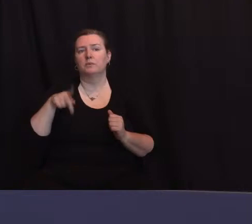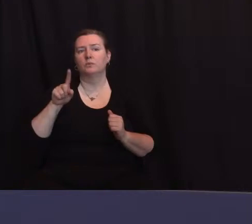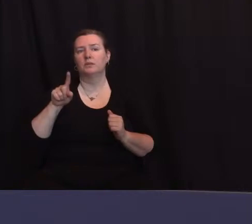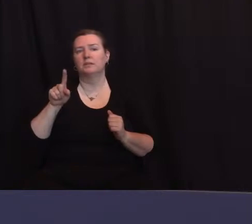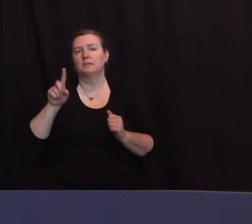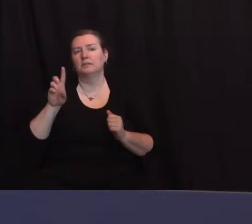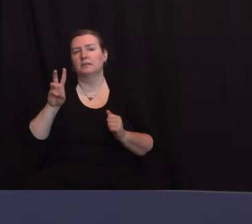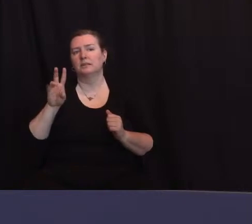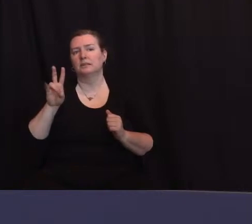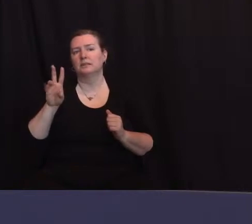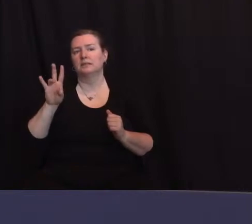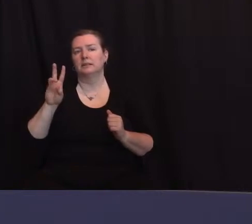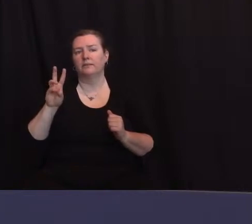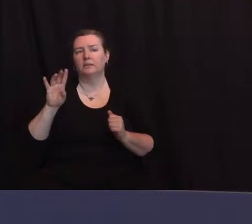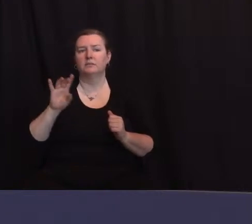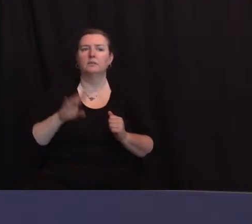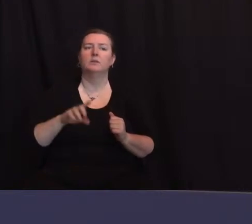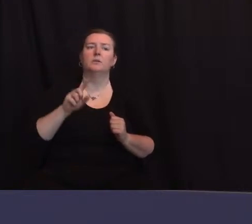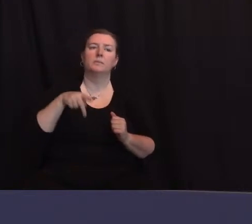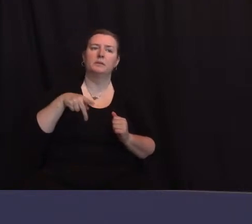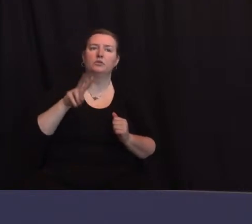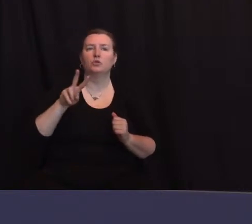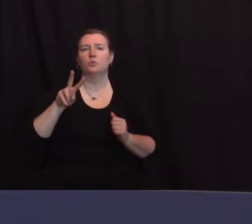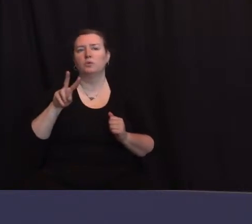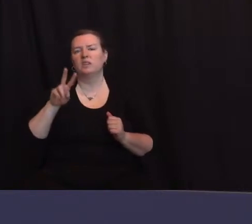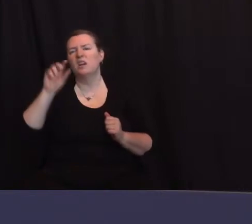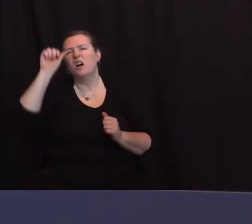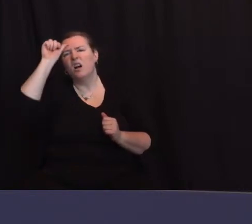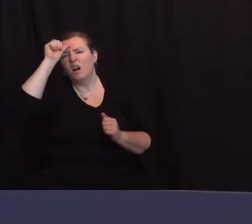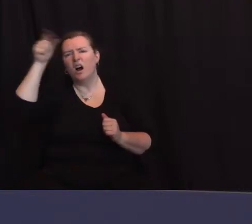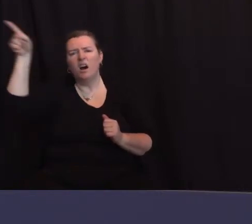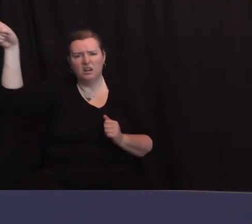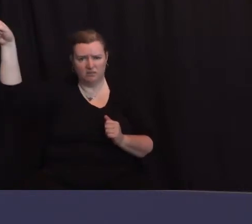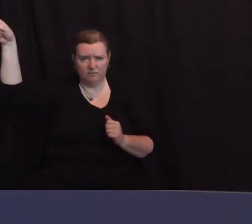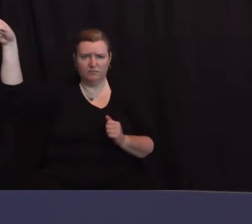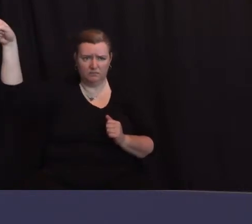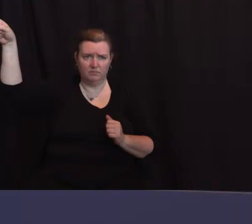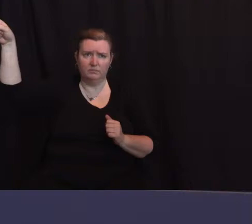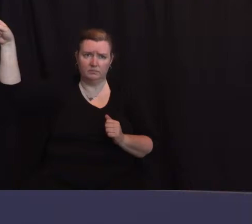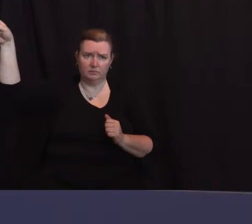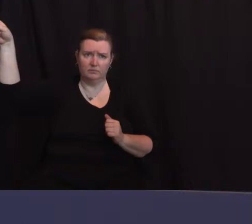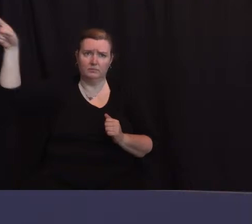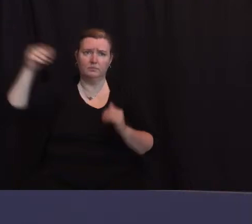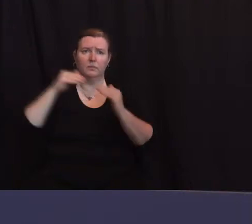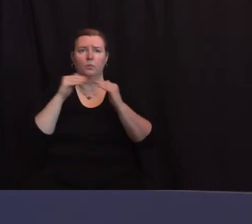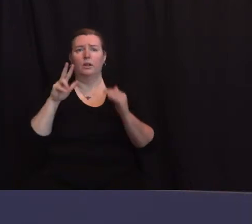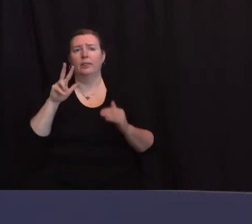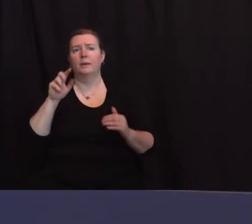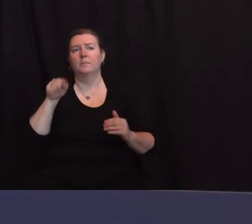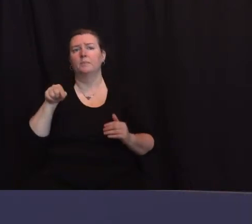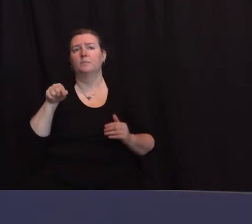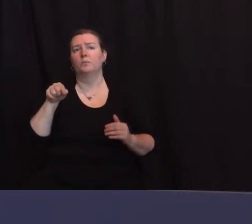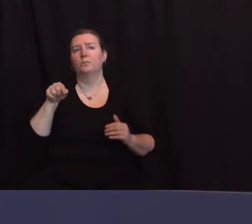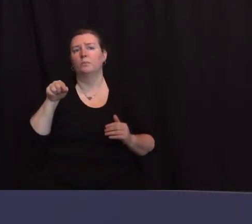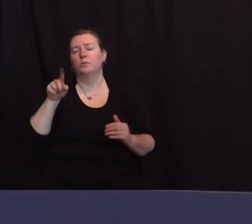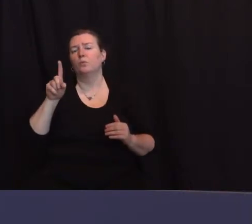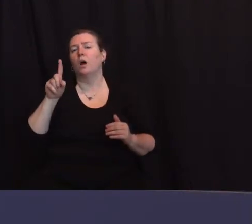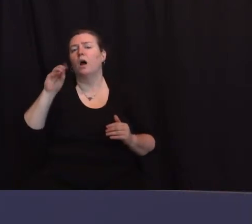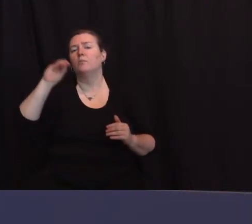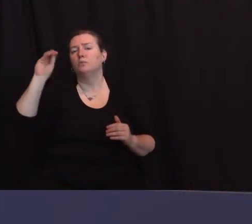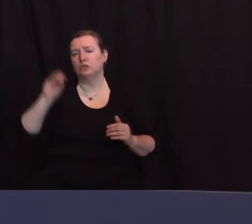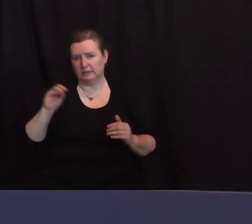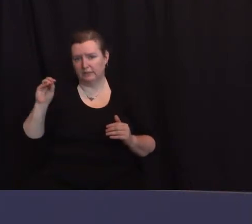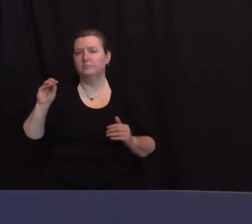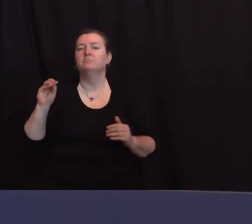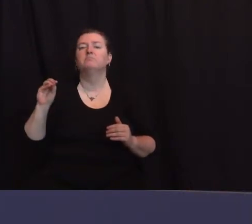B.1.617.2, which originated in India, accounted for 3.1% of all specimens sequenced